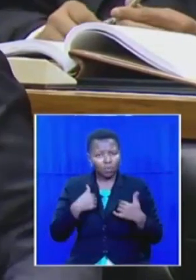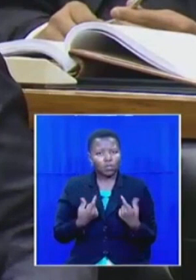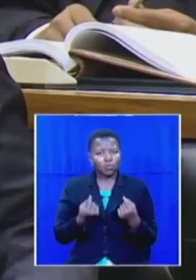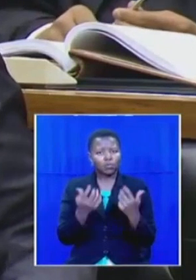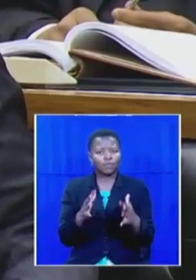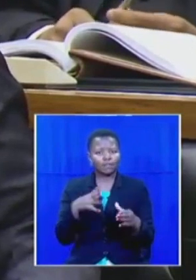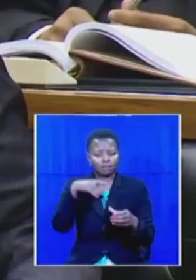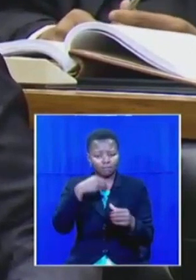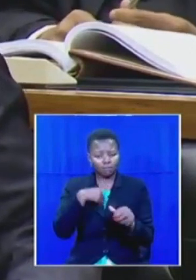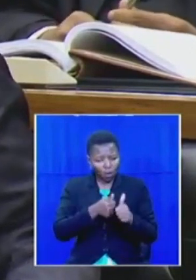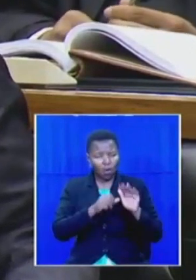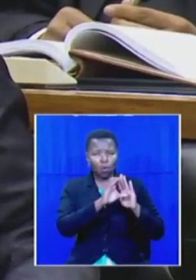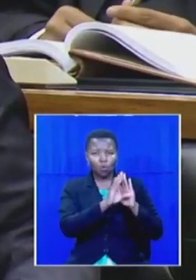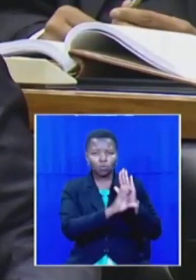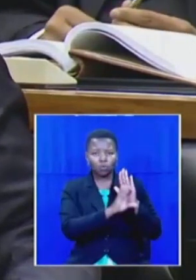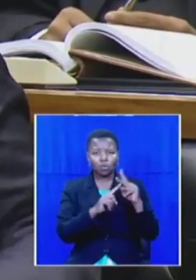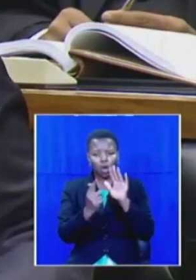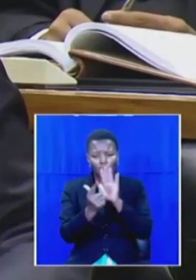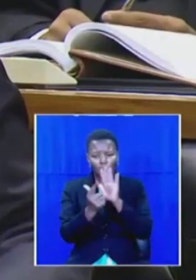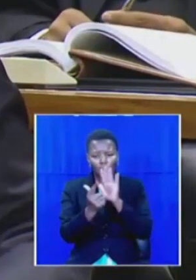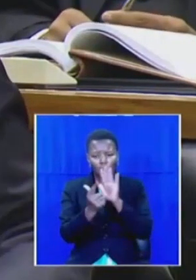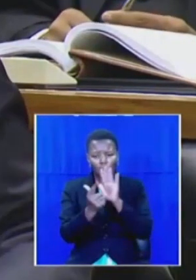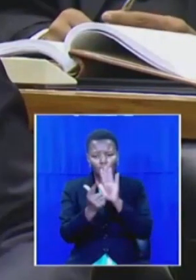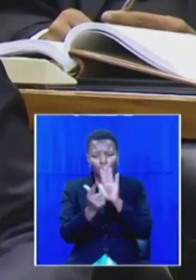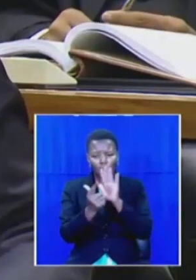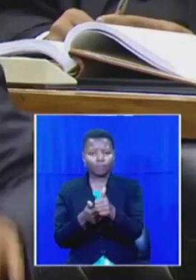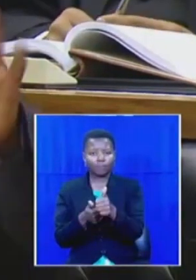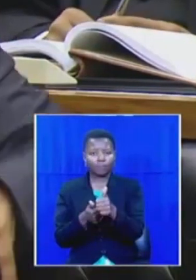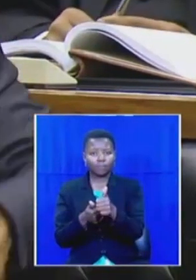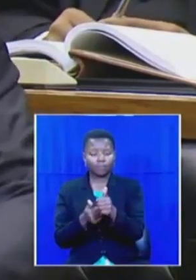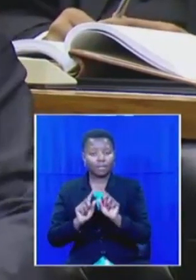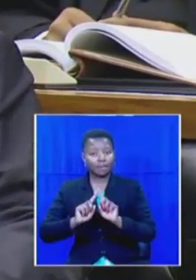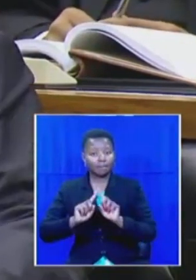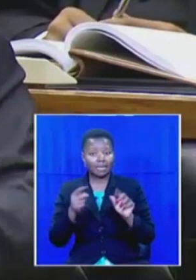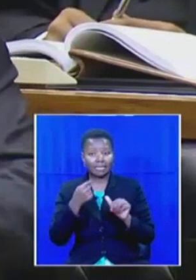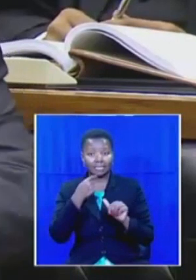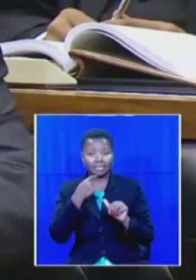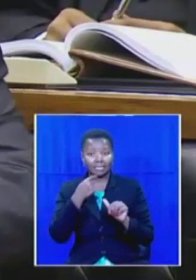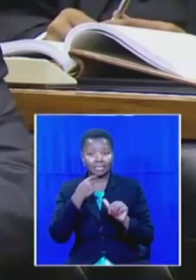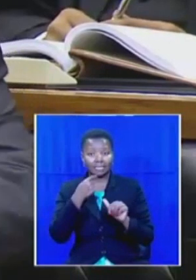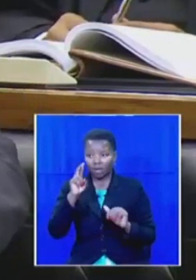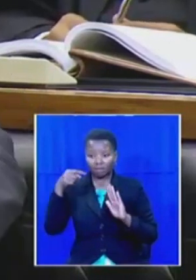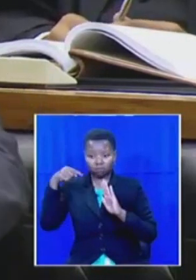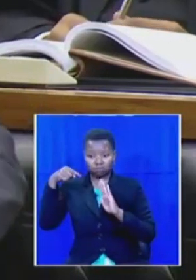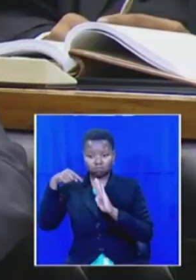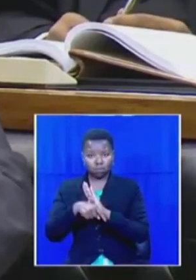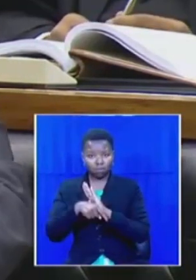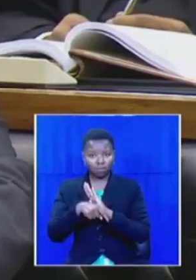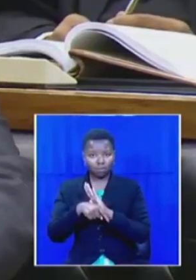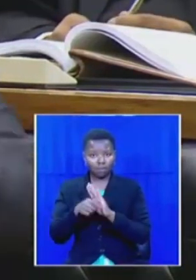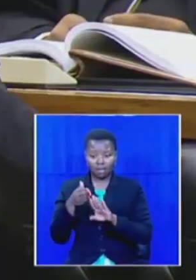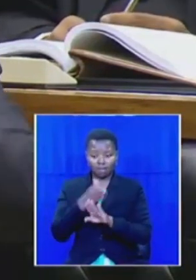the Constitution, within the law. The fact that the Rand was in trouble before Nene